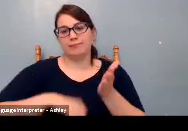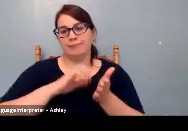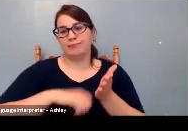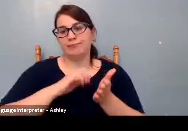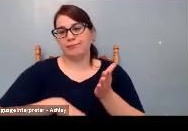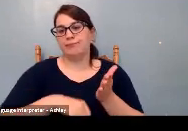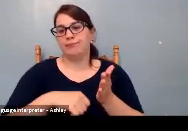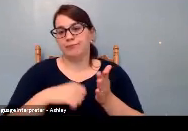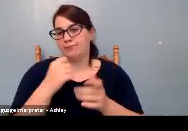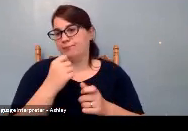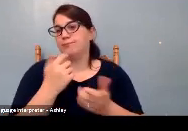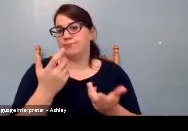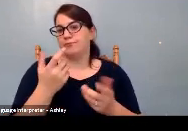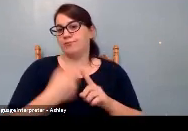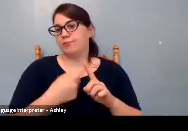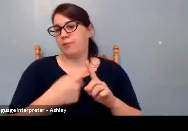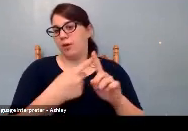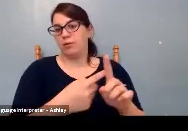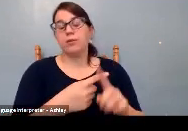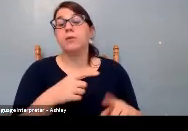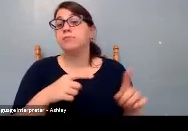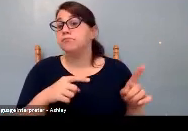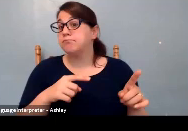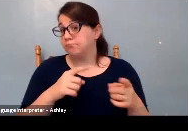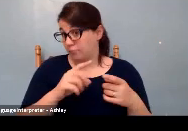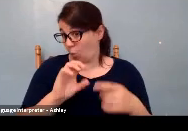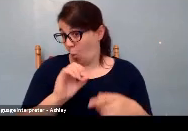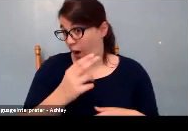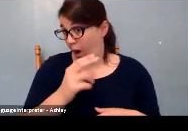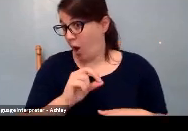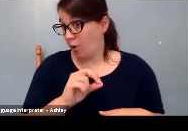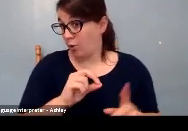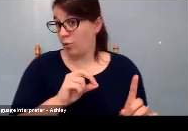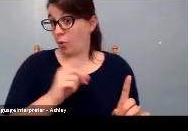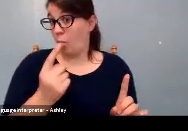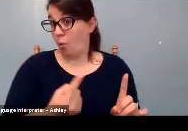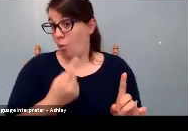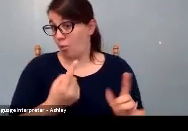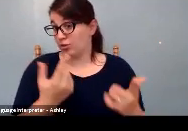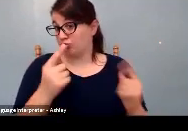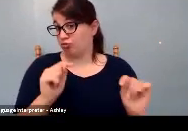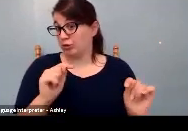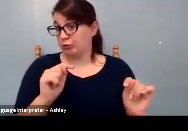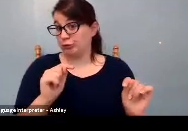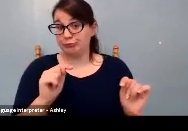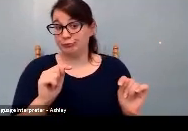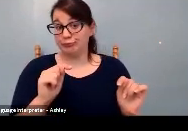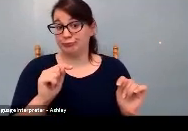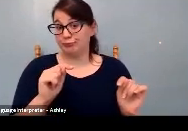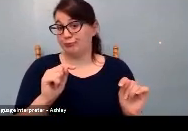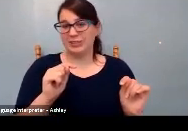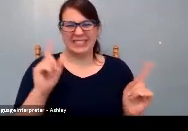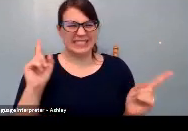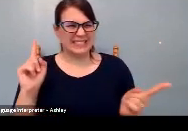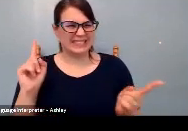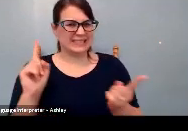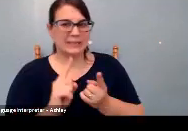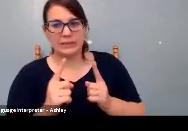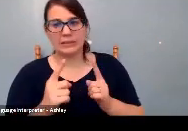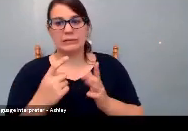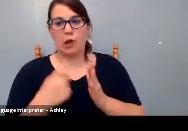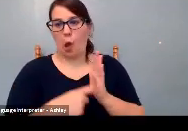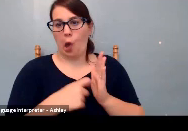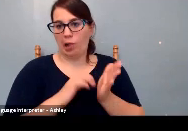in Ohio, they're always doing their best to try to reduce the cost to the cost to the beneficiary